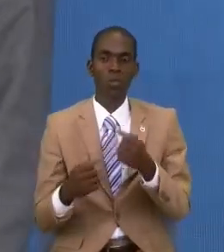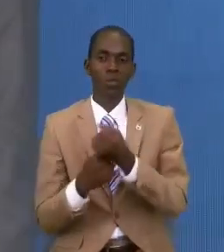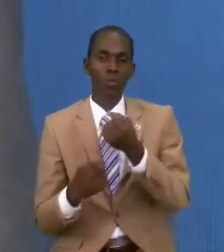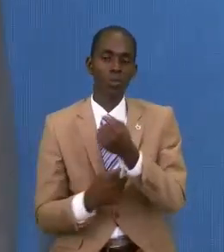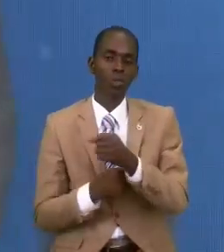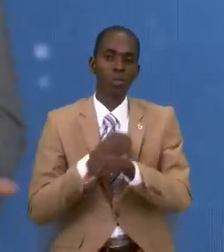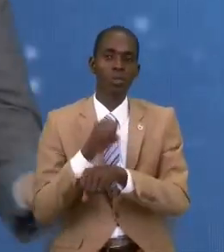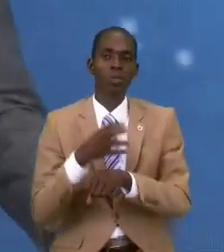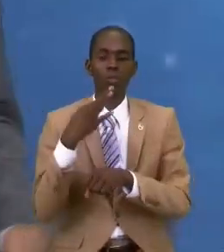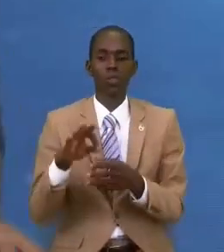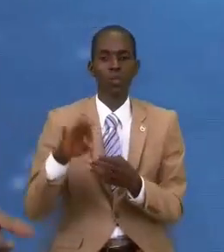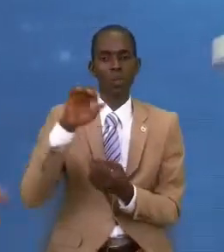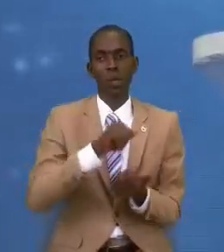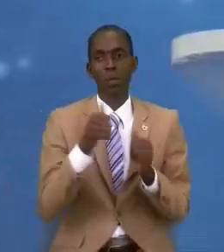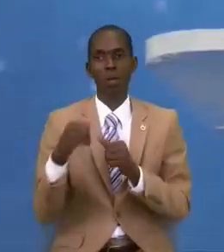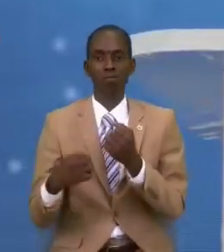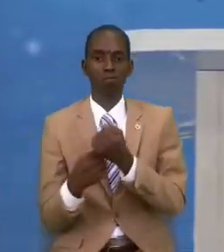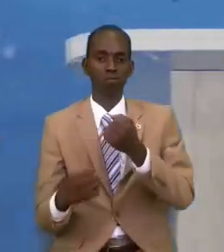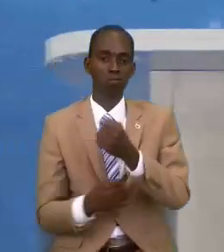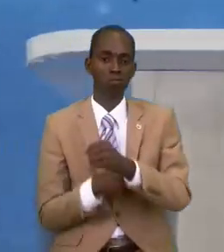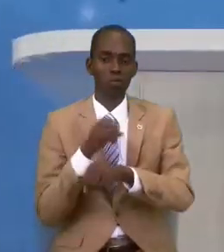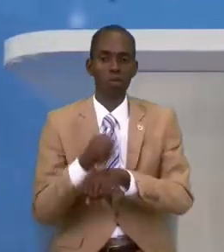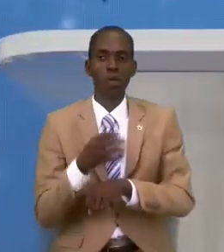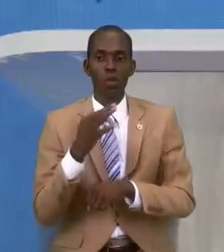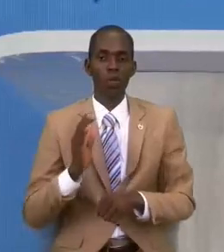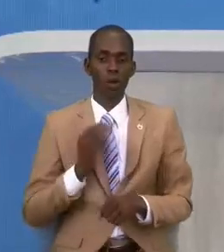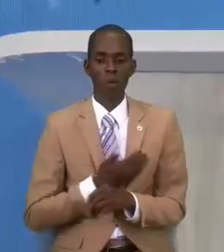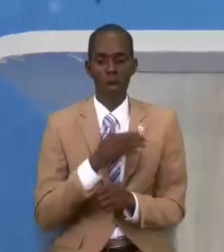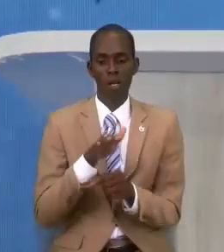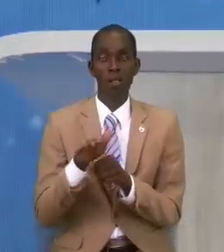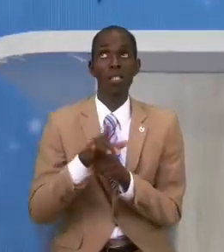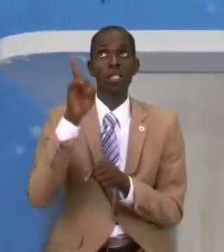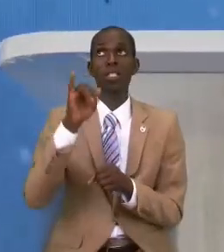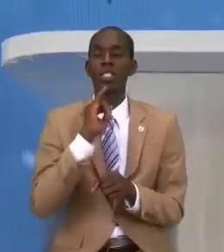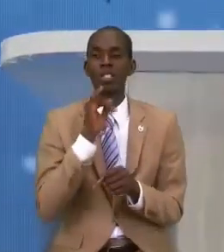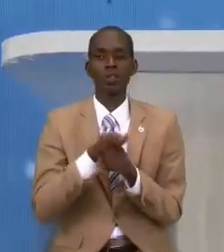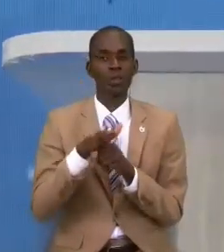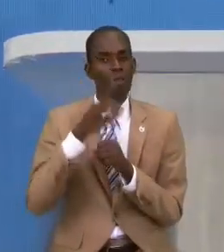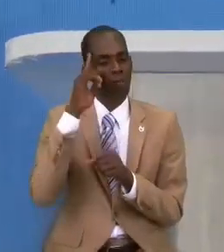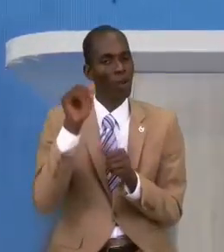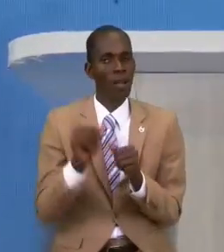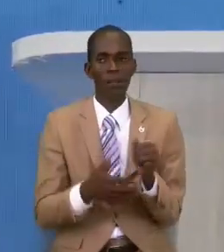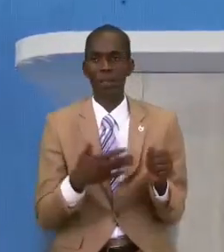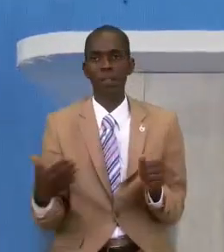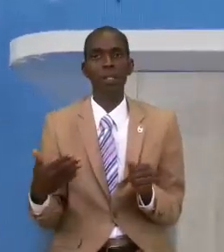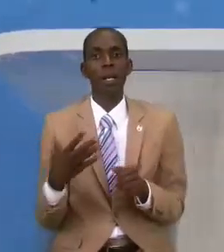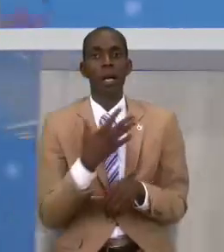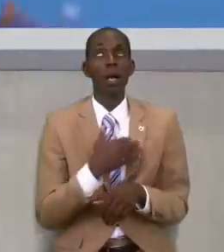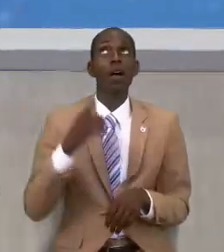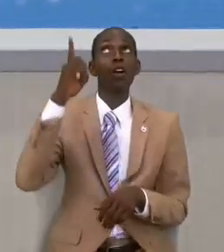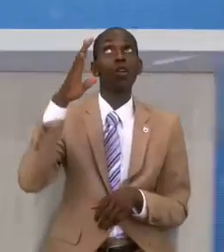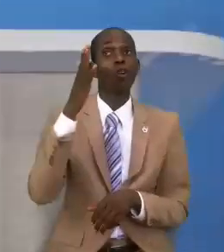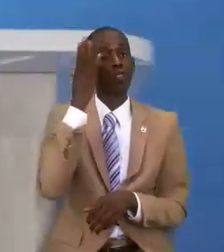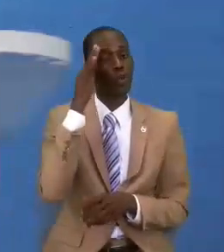He's sufficient for everything. And God knew that anything he will channel to anyone,